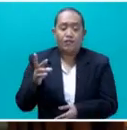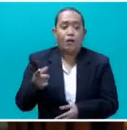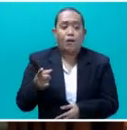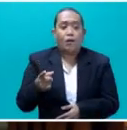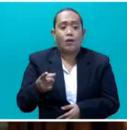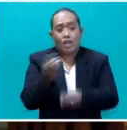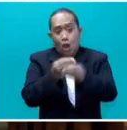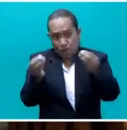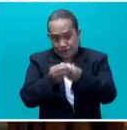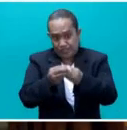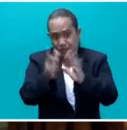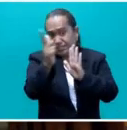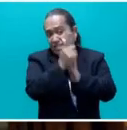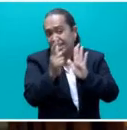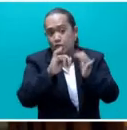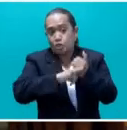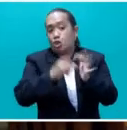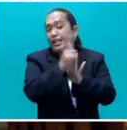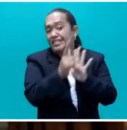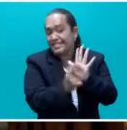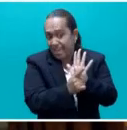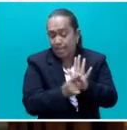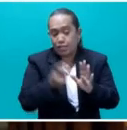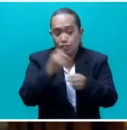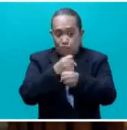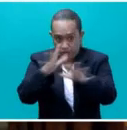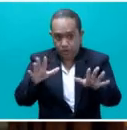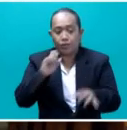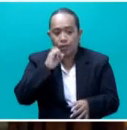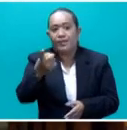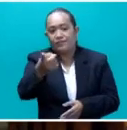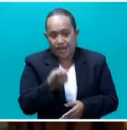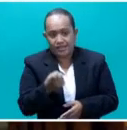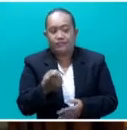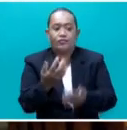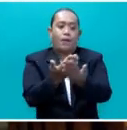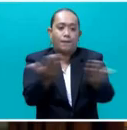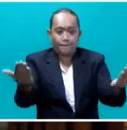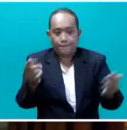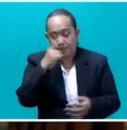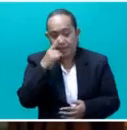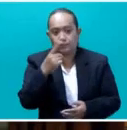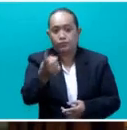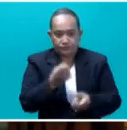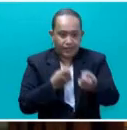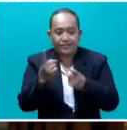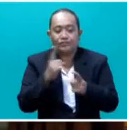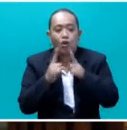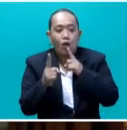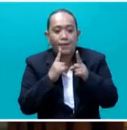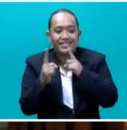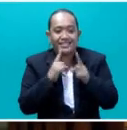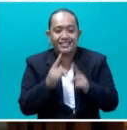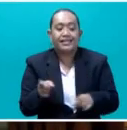General for legal vetting. The Ministry will be inviting written comments from the public on the draft bill through the Ministry's website